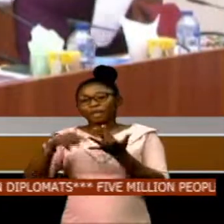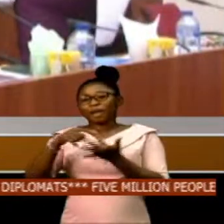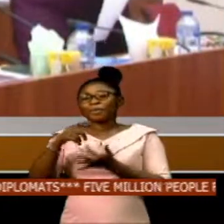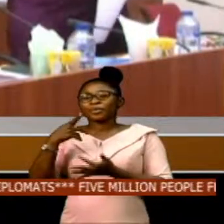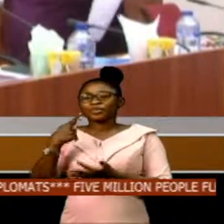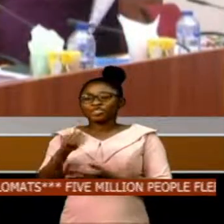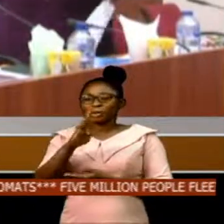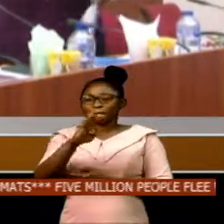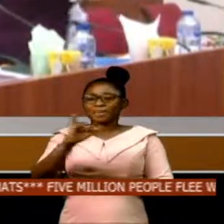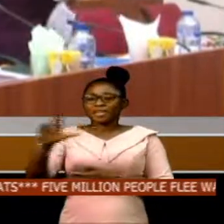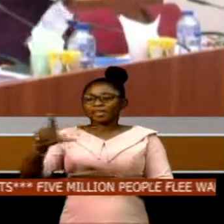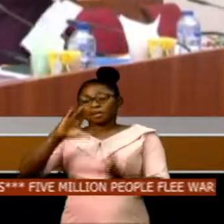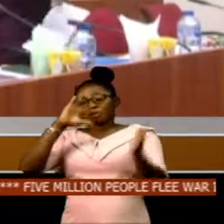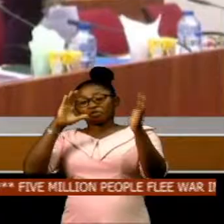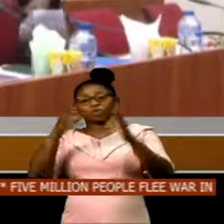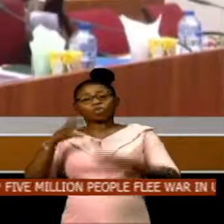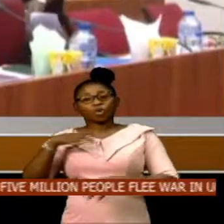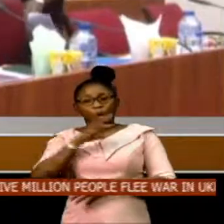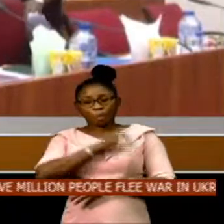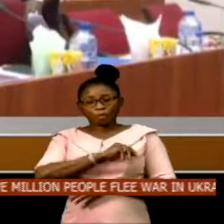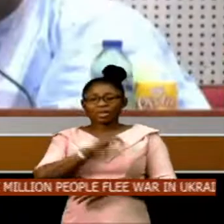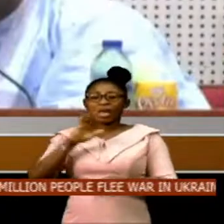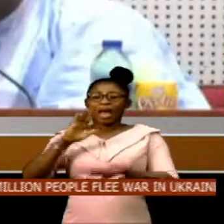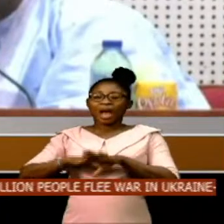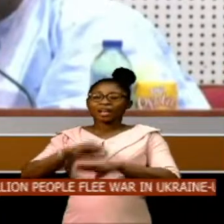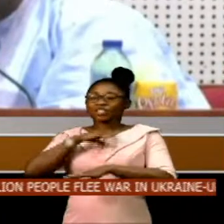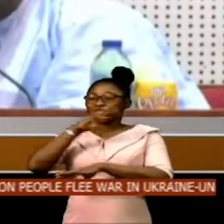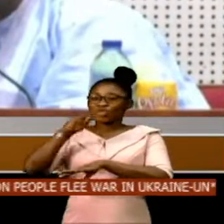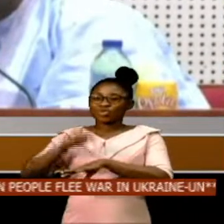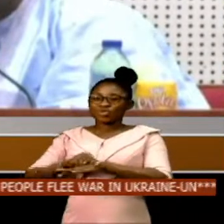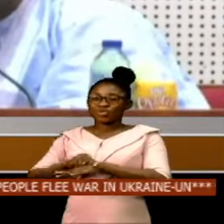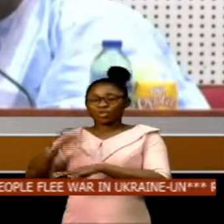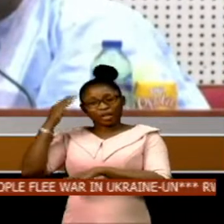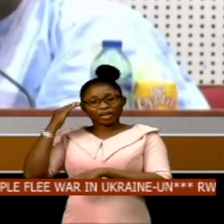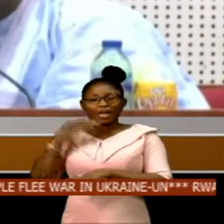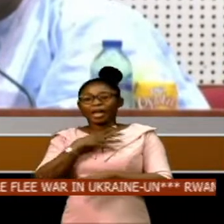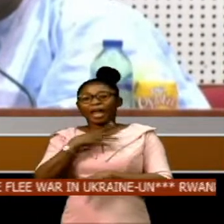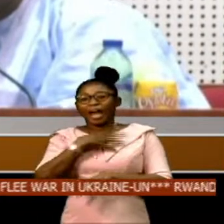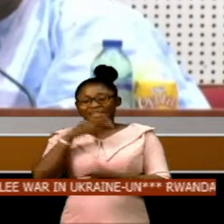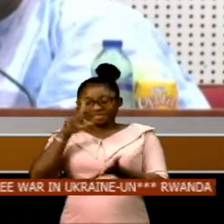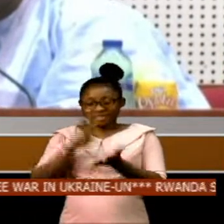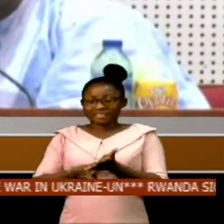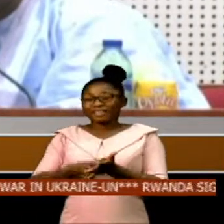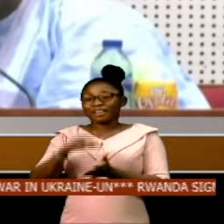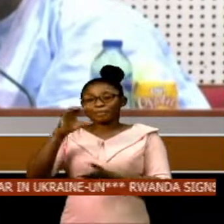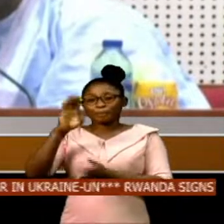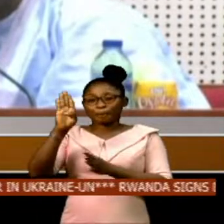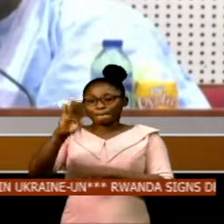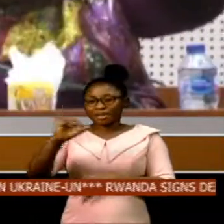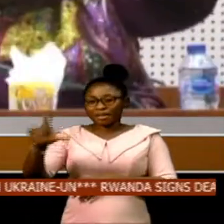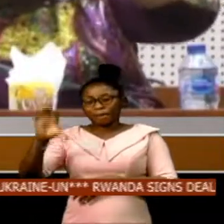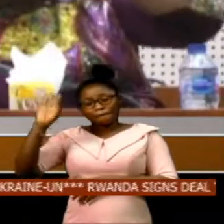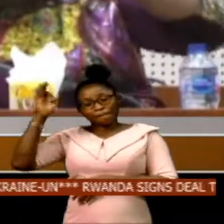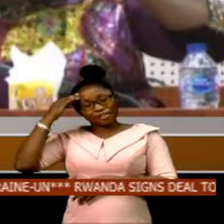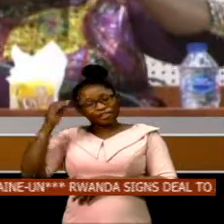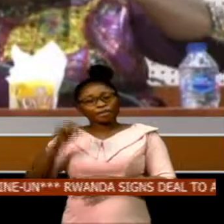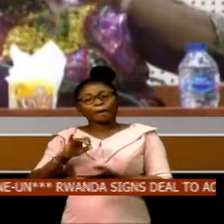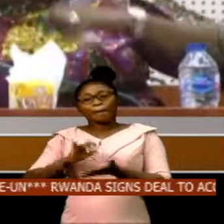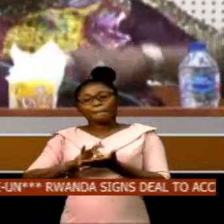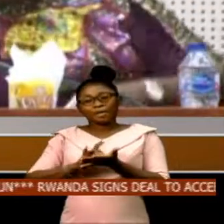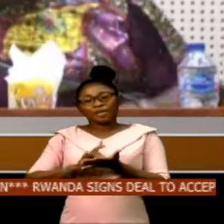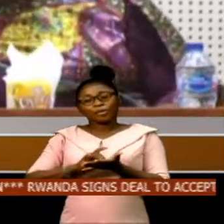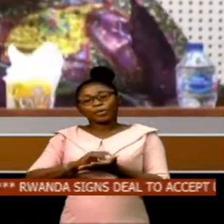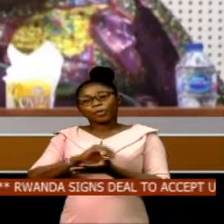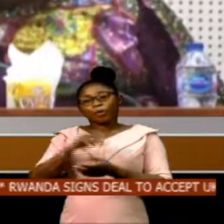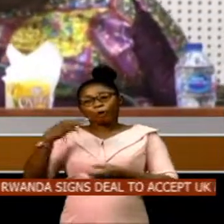Among the bills before the committee are the National Health Act Repeal and Reenactment Bill, Federal University of Medicine and Medical